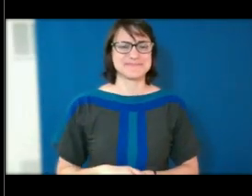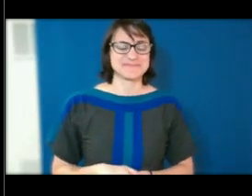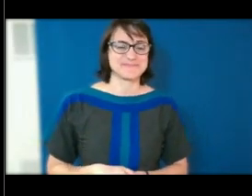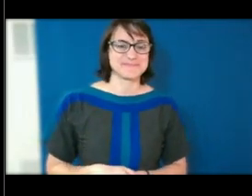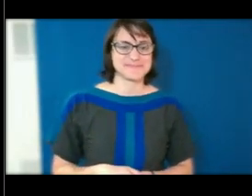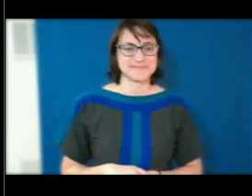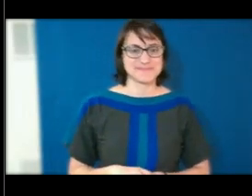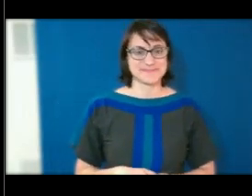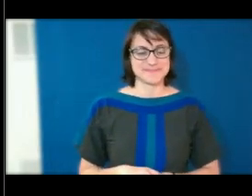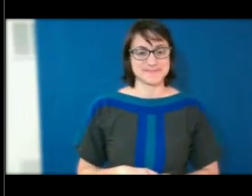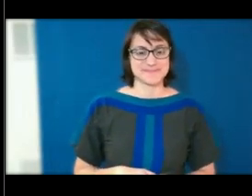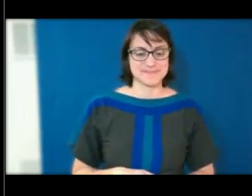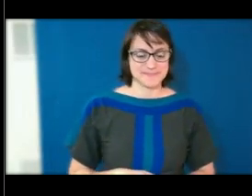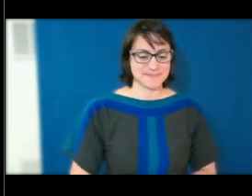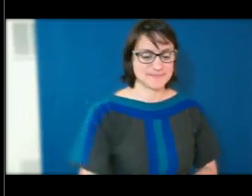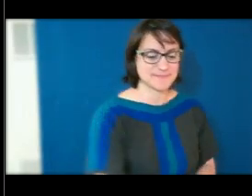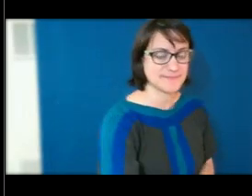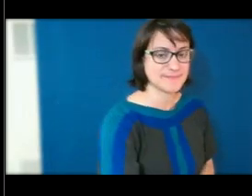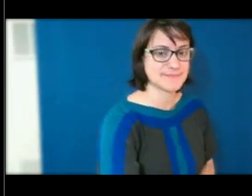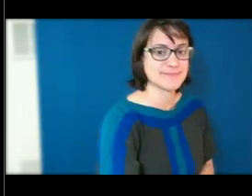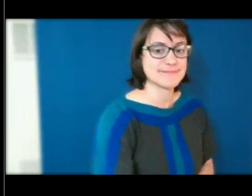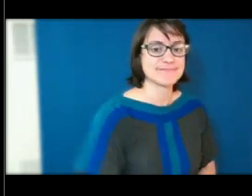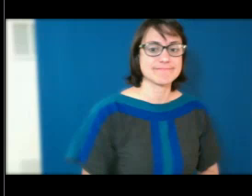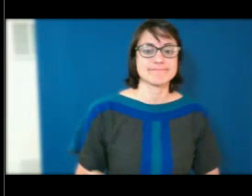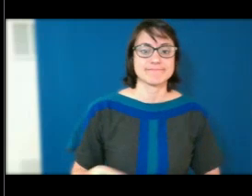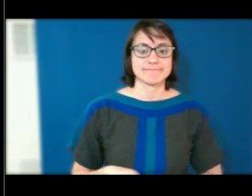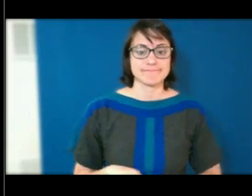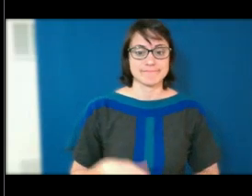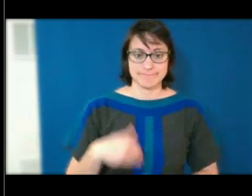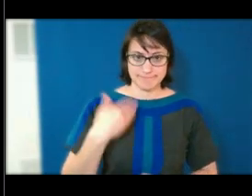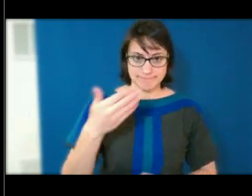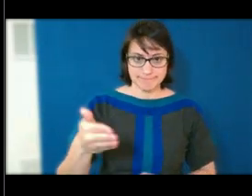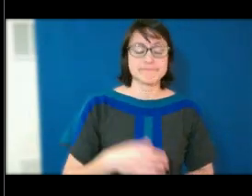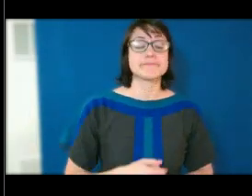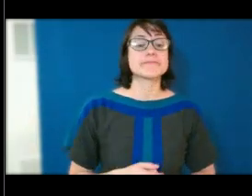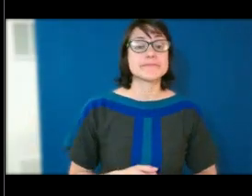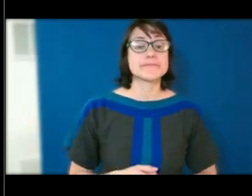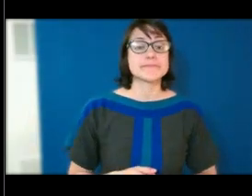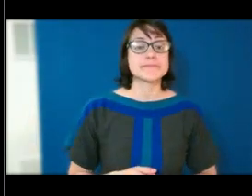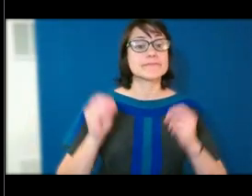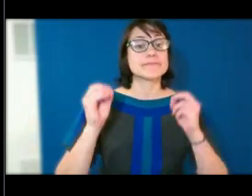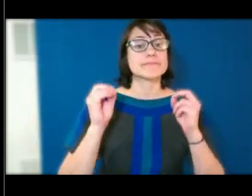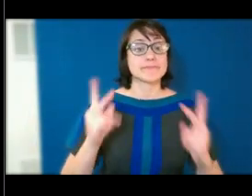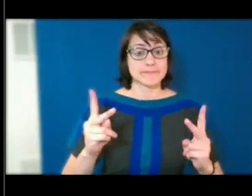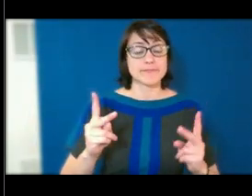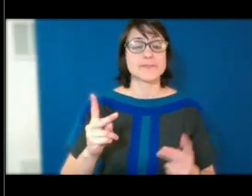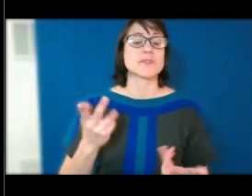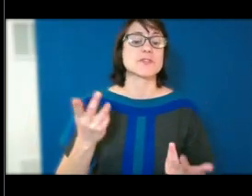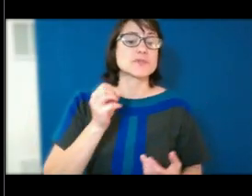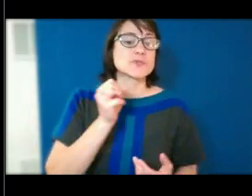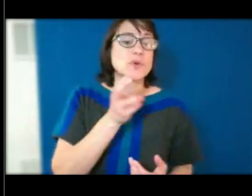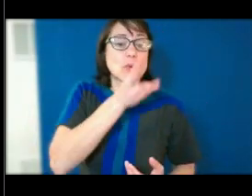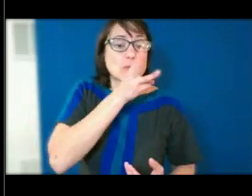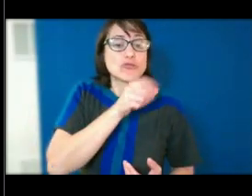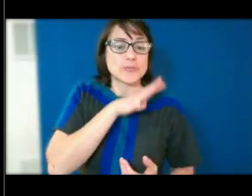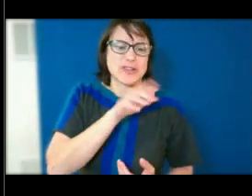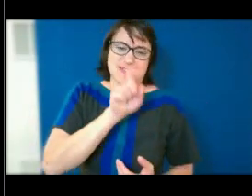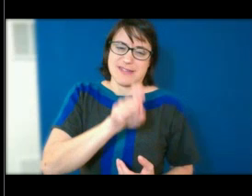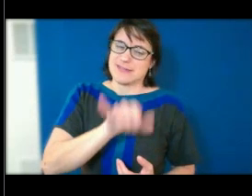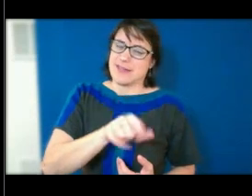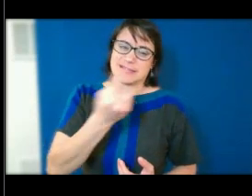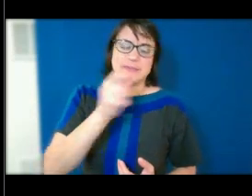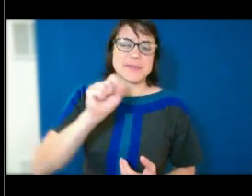All right, next slide, please. Okay, so marine debris is something that Sea Grant has worked on for a long time,